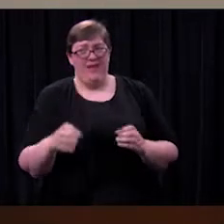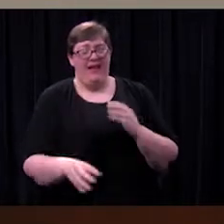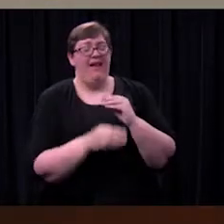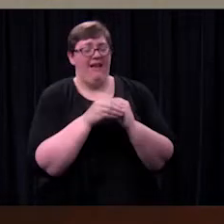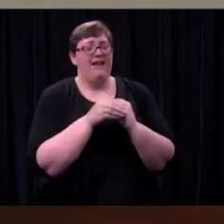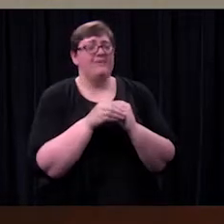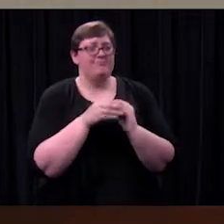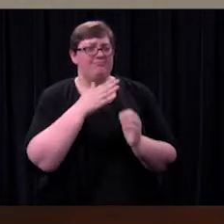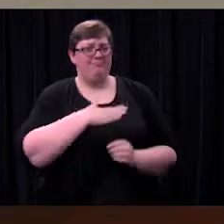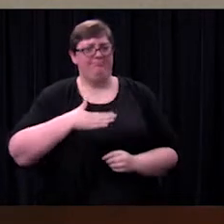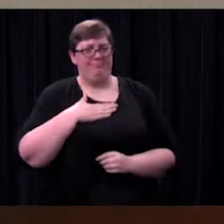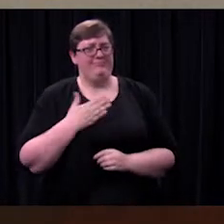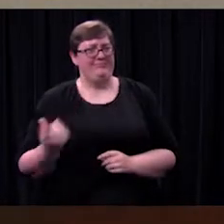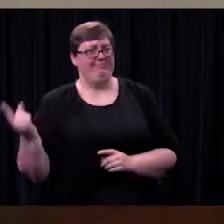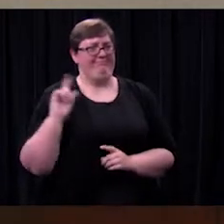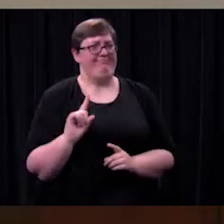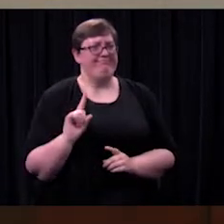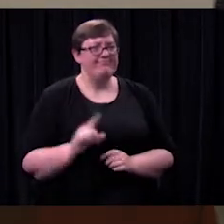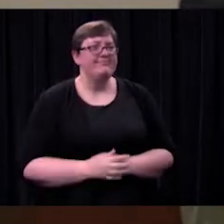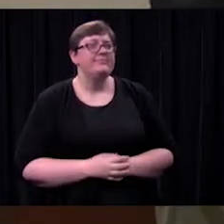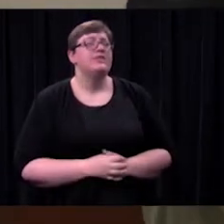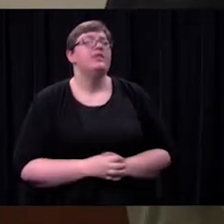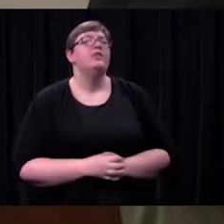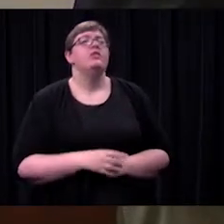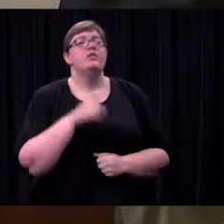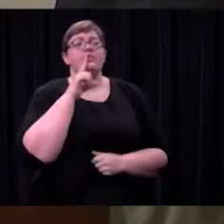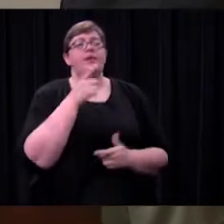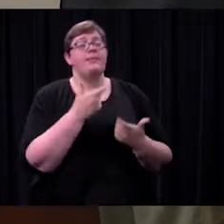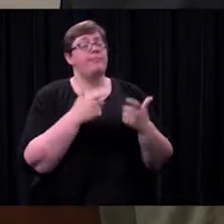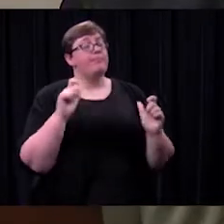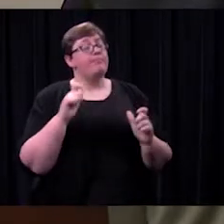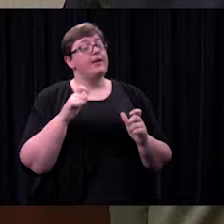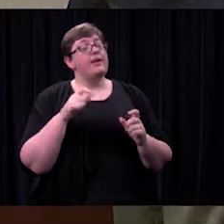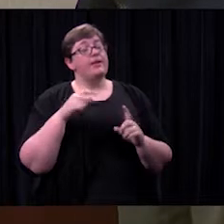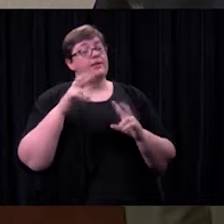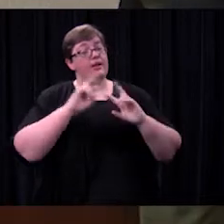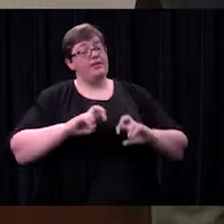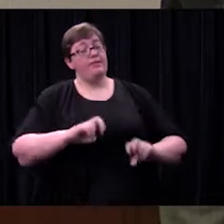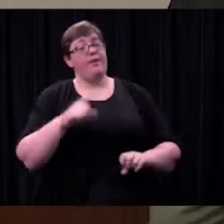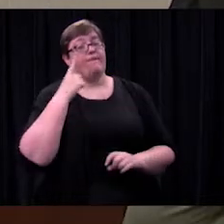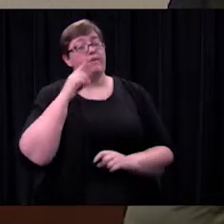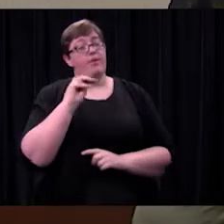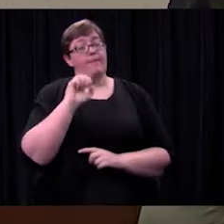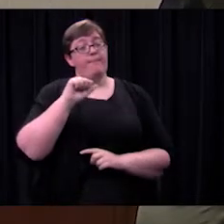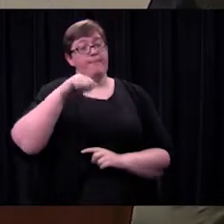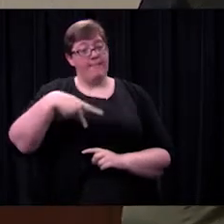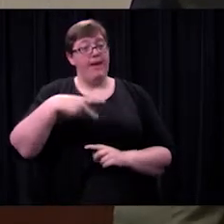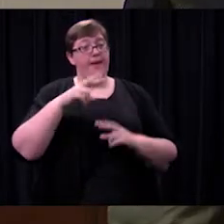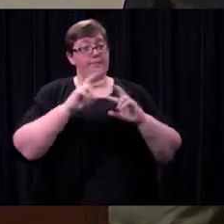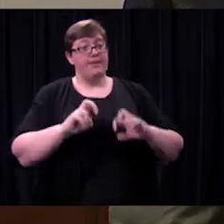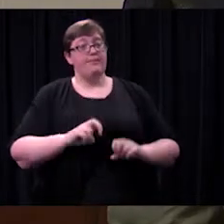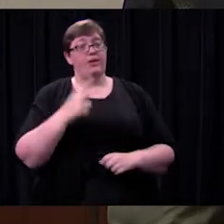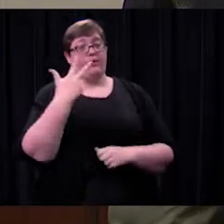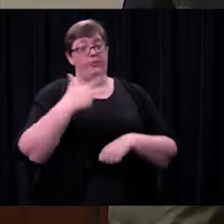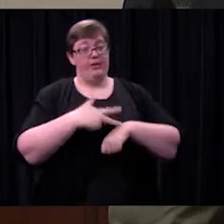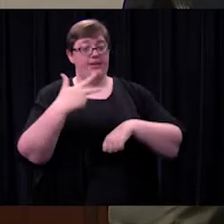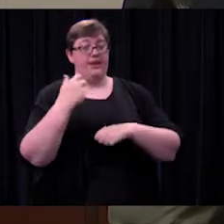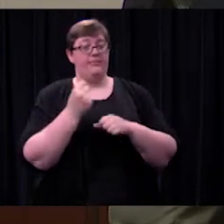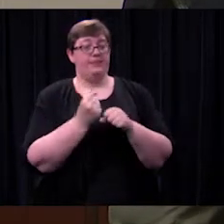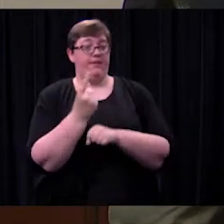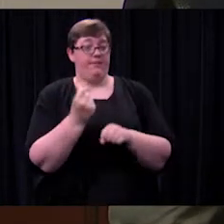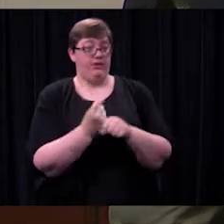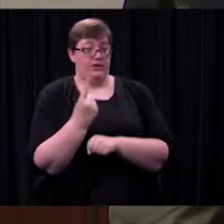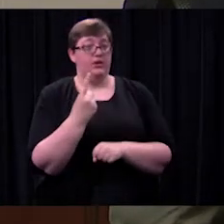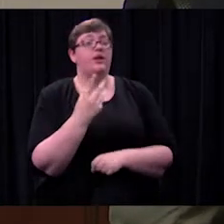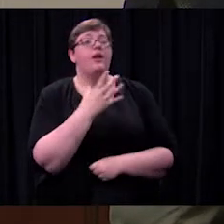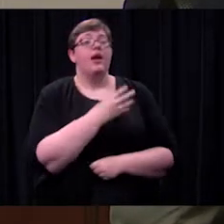great data about our students. You know, the main assessments that we're looking at right now in our system are the MAP assessment 3 times a year. And then